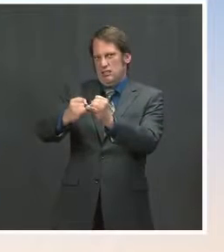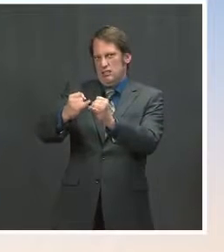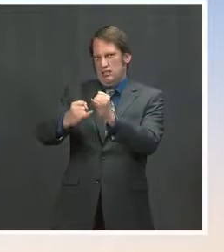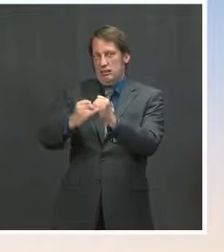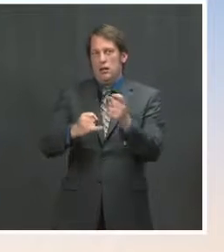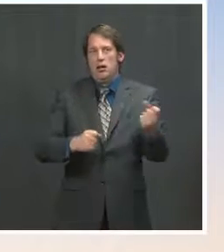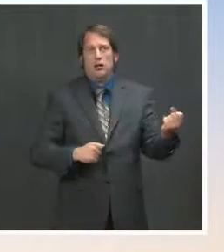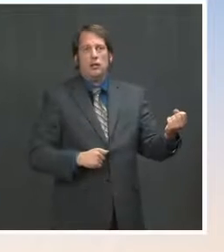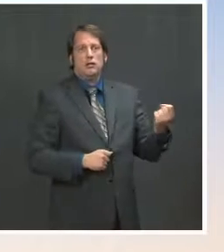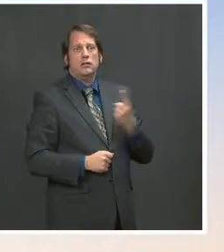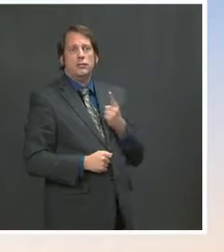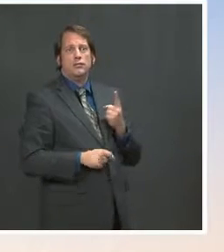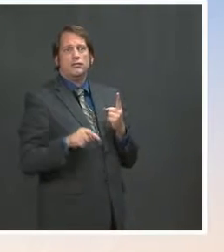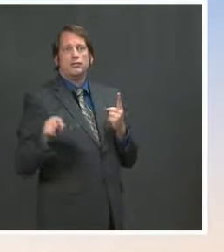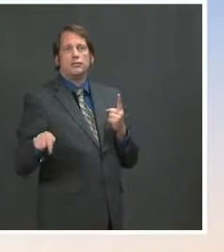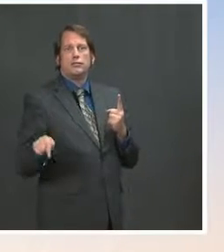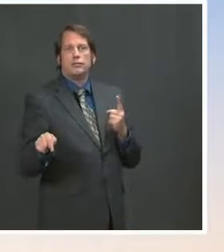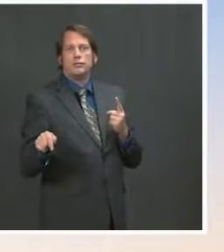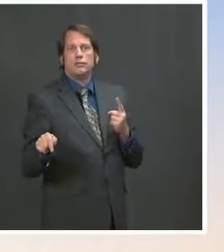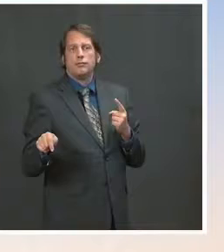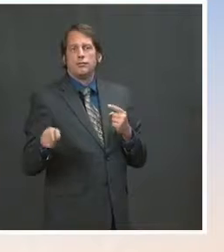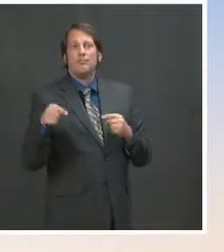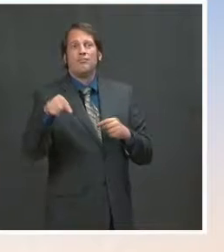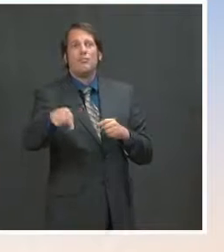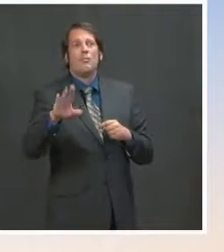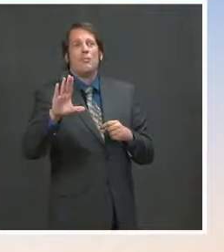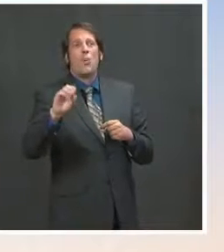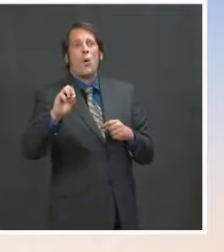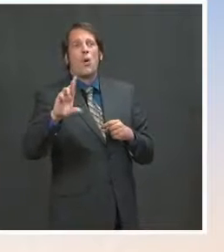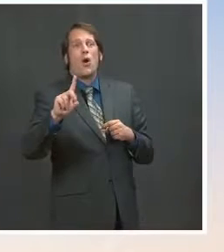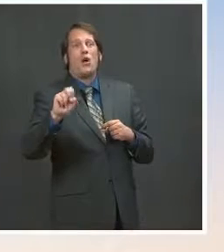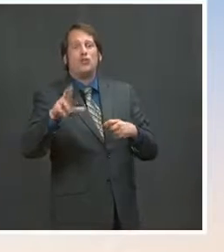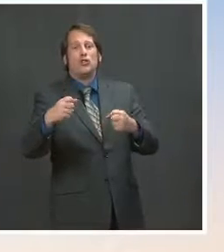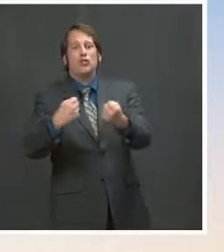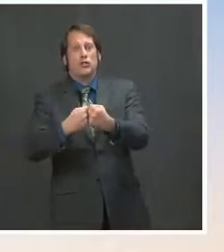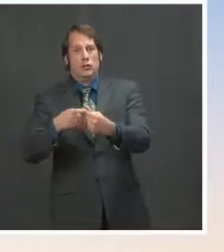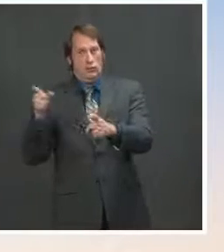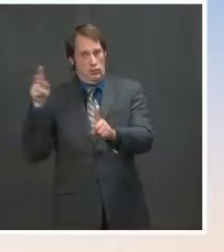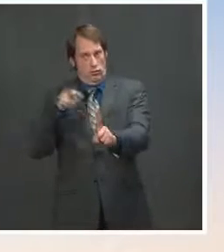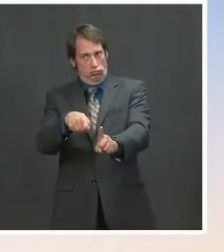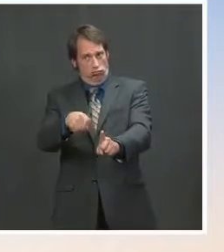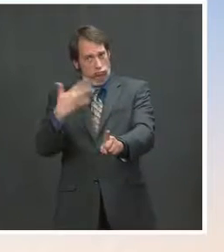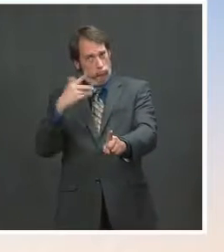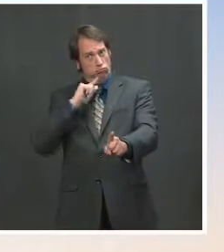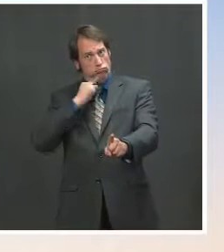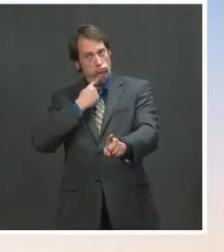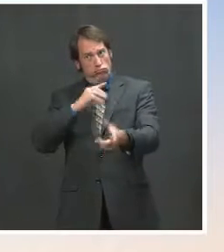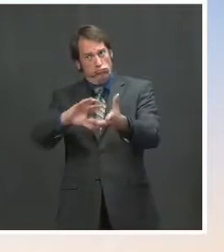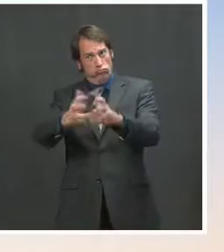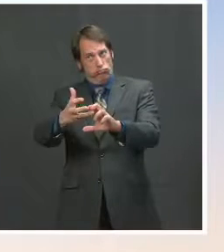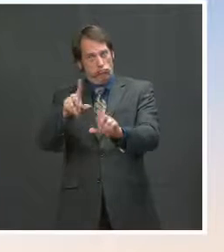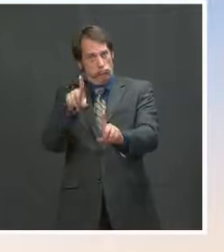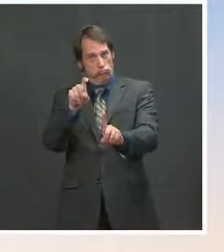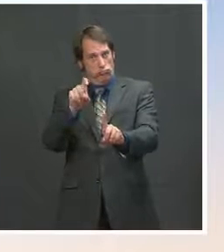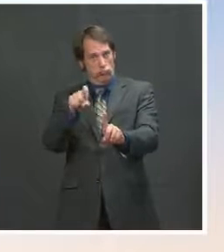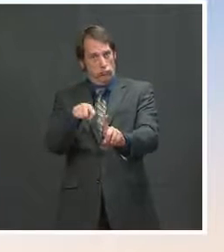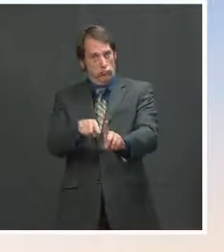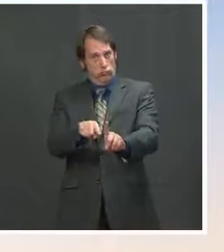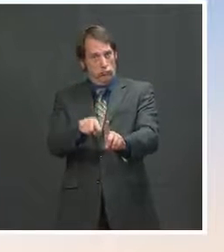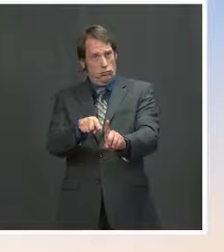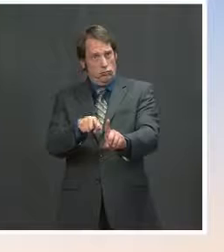a crisis this weekend, what role has that played in decision-making around the refugee cap? Sure.